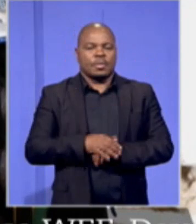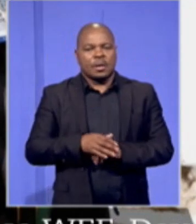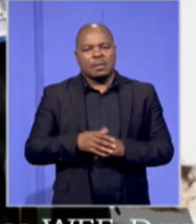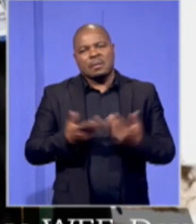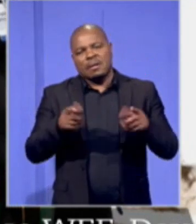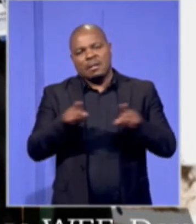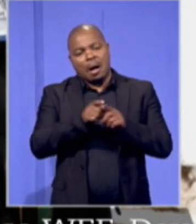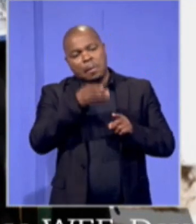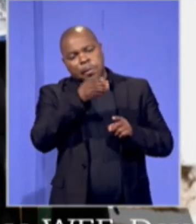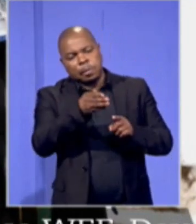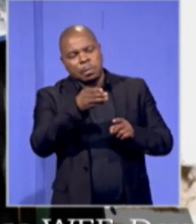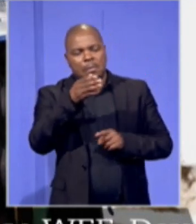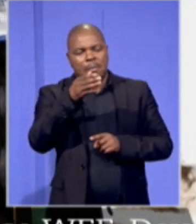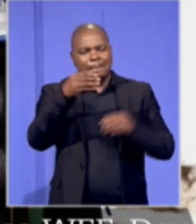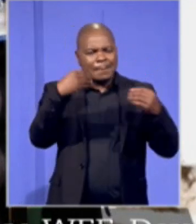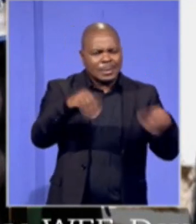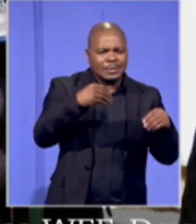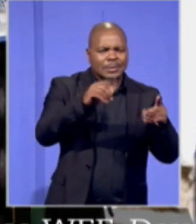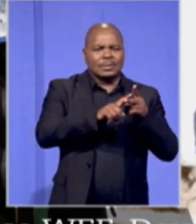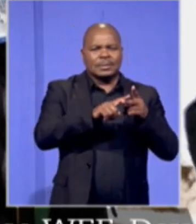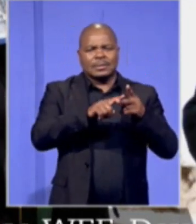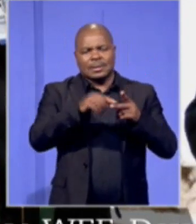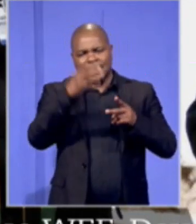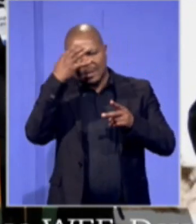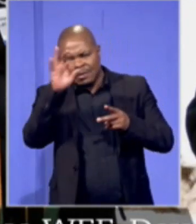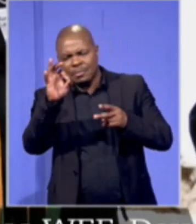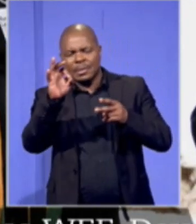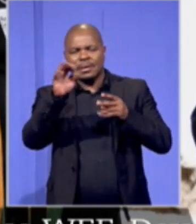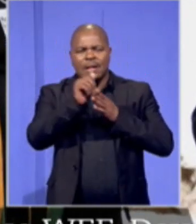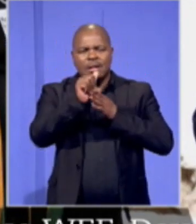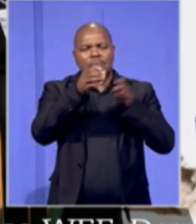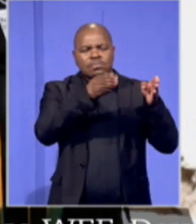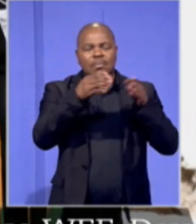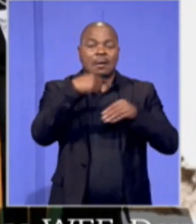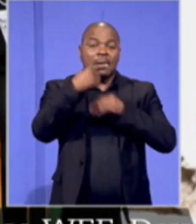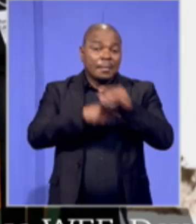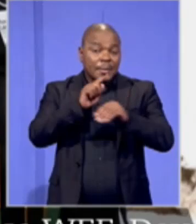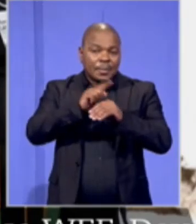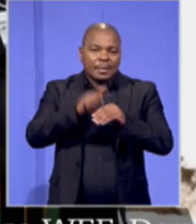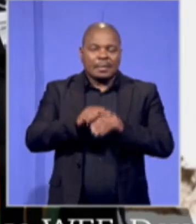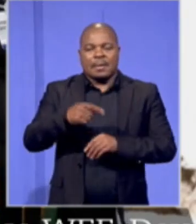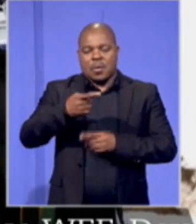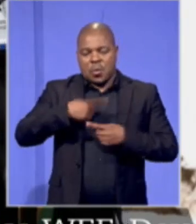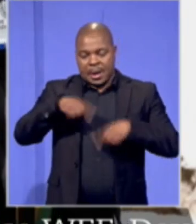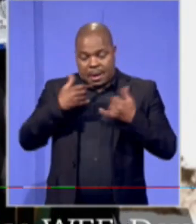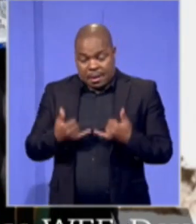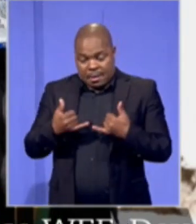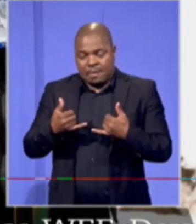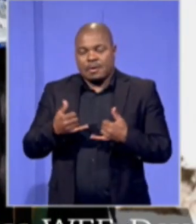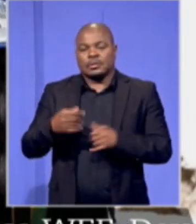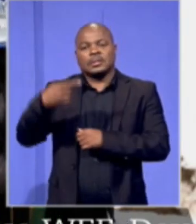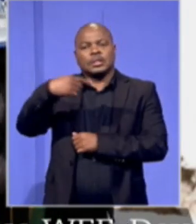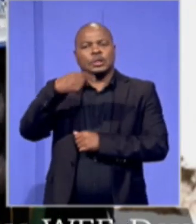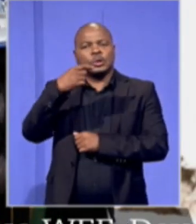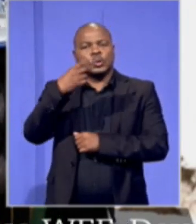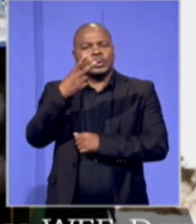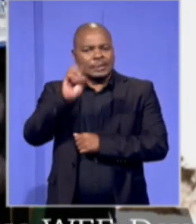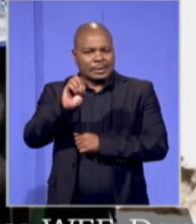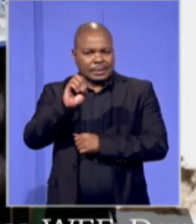leaders, government leaders, heads of state, about our G20 presidency, where we